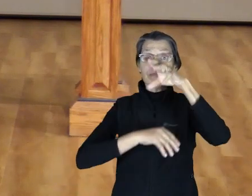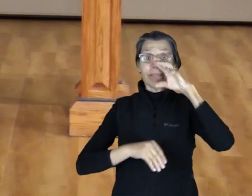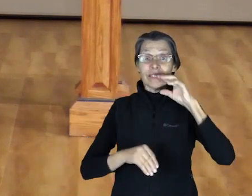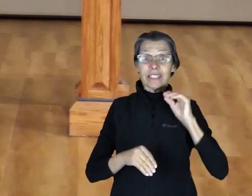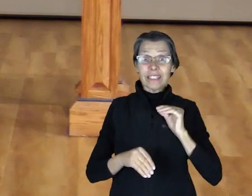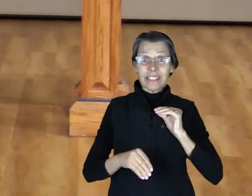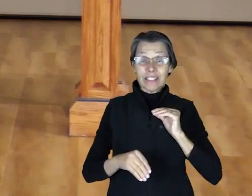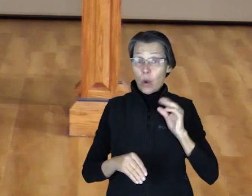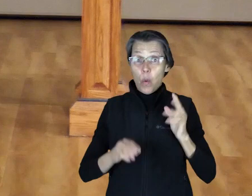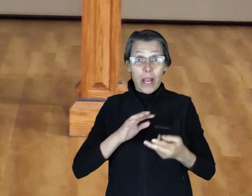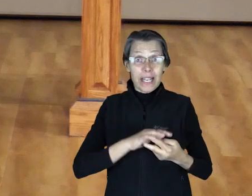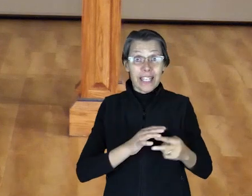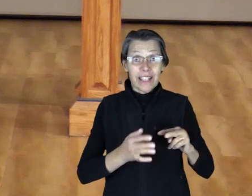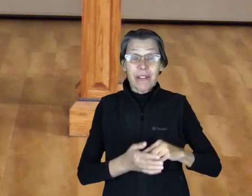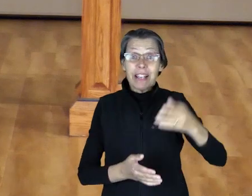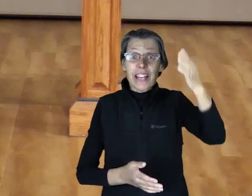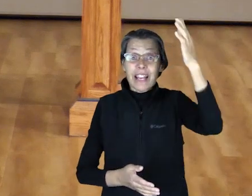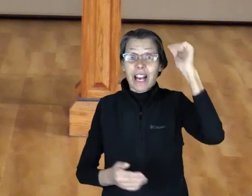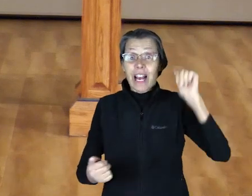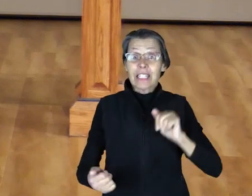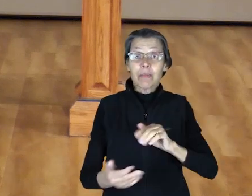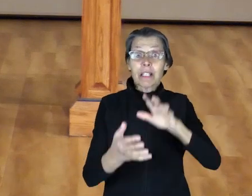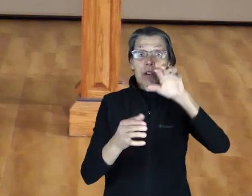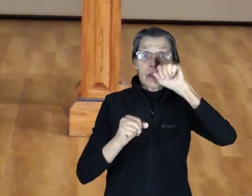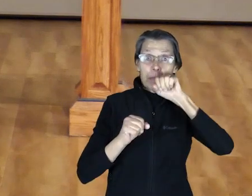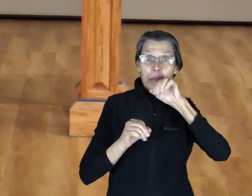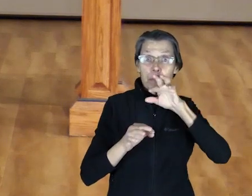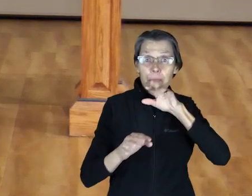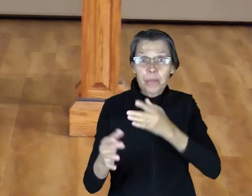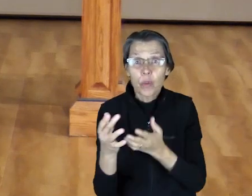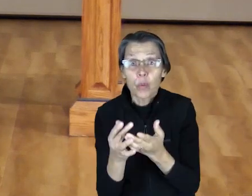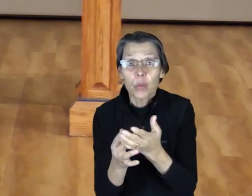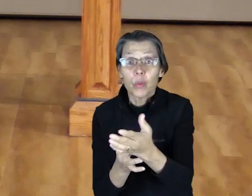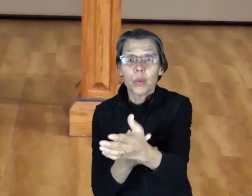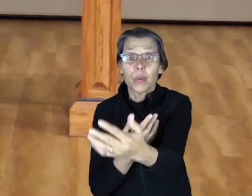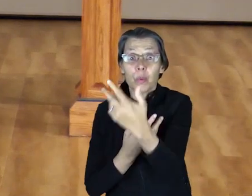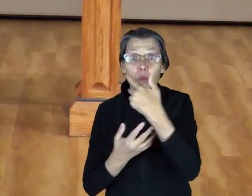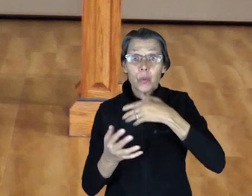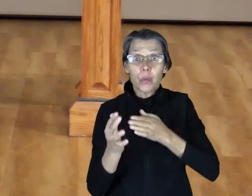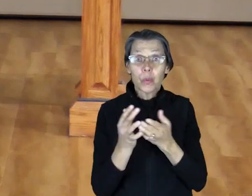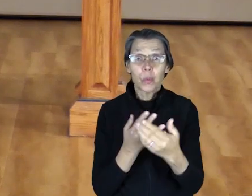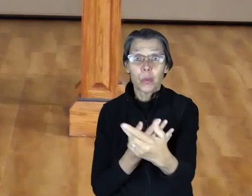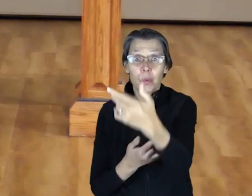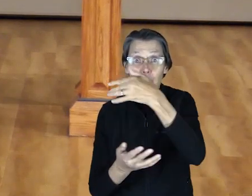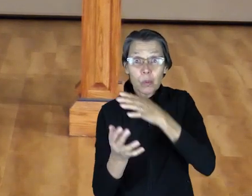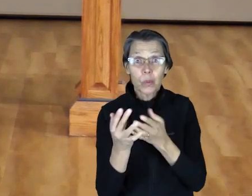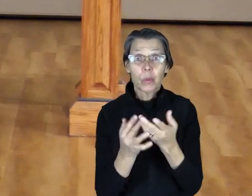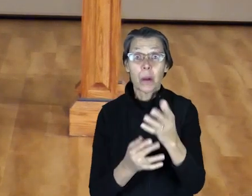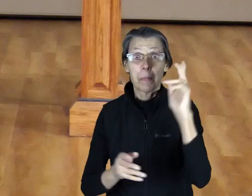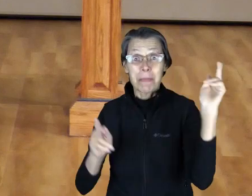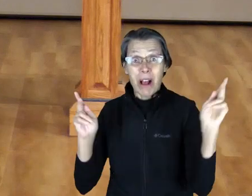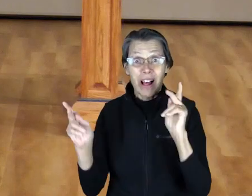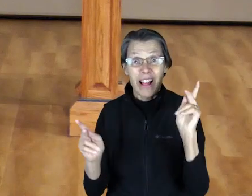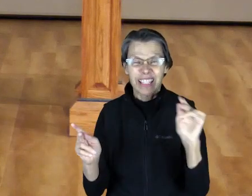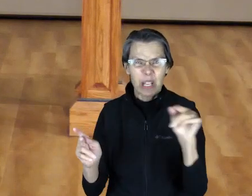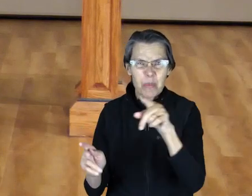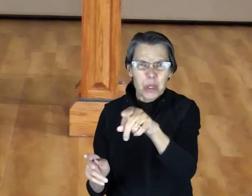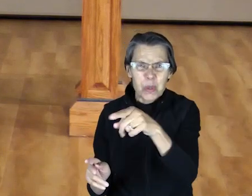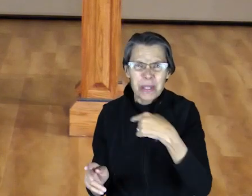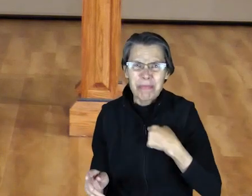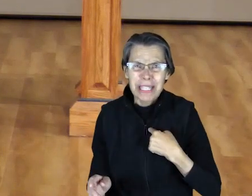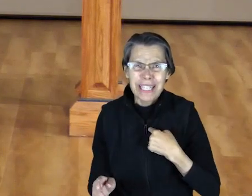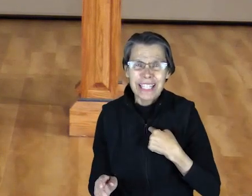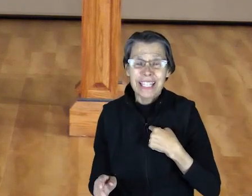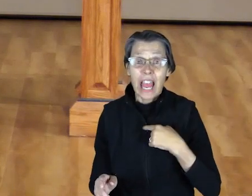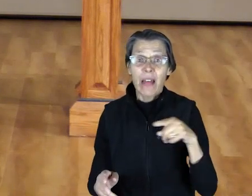us is that God's presence was breathing in and through human beings, just like you and me, who wrote down the words